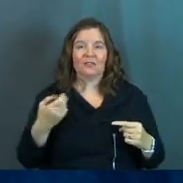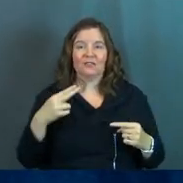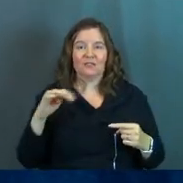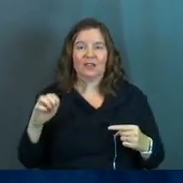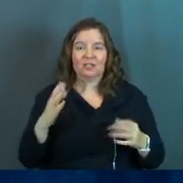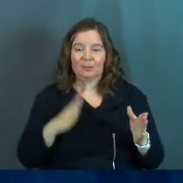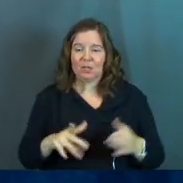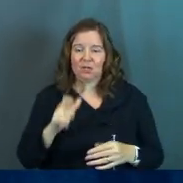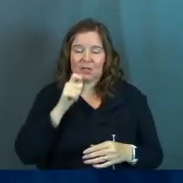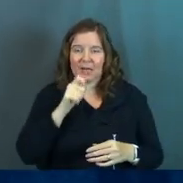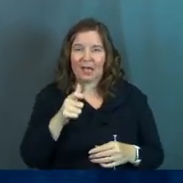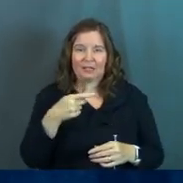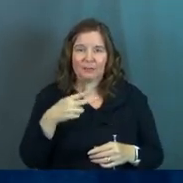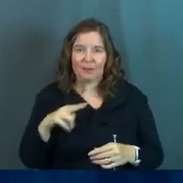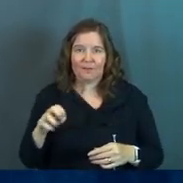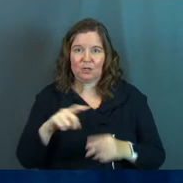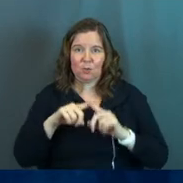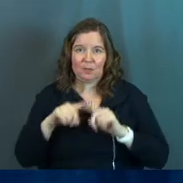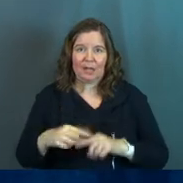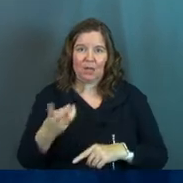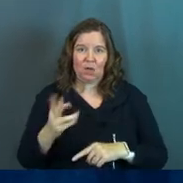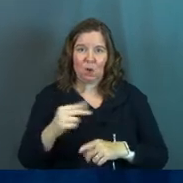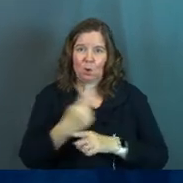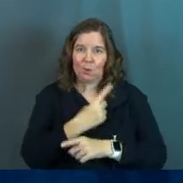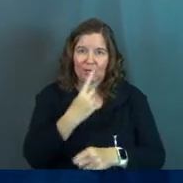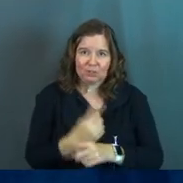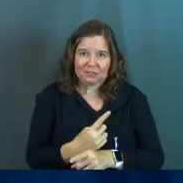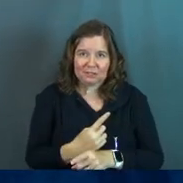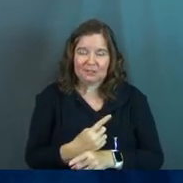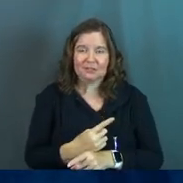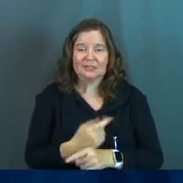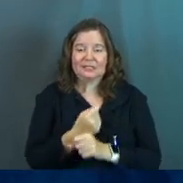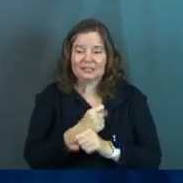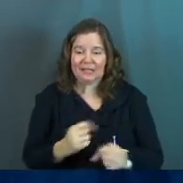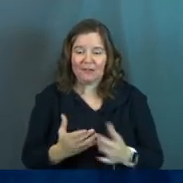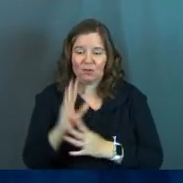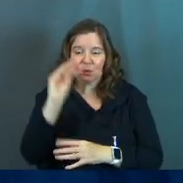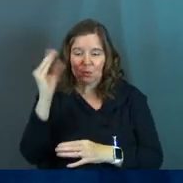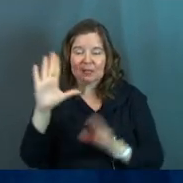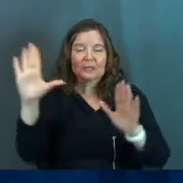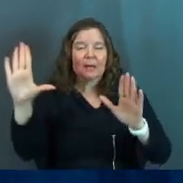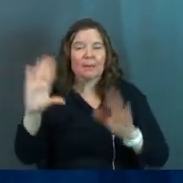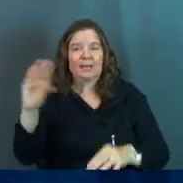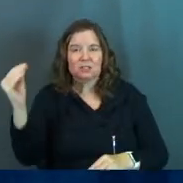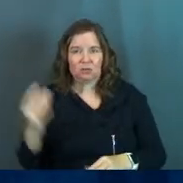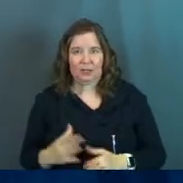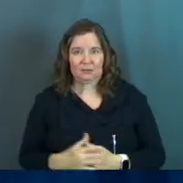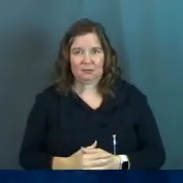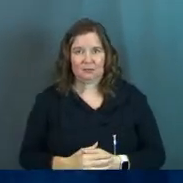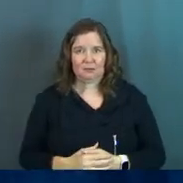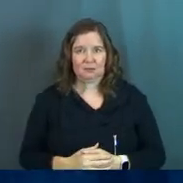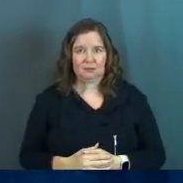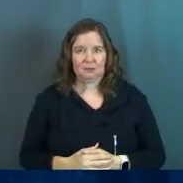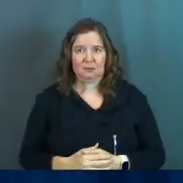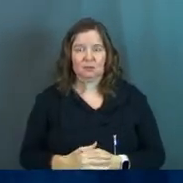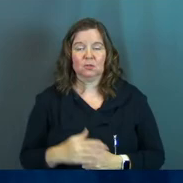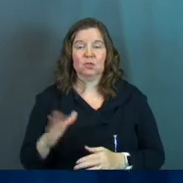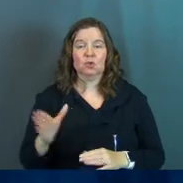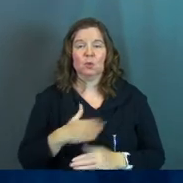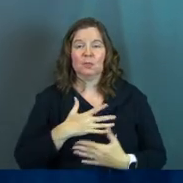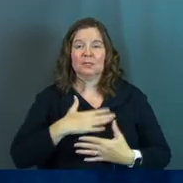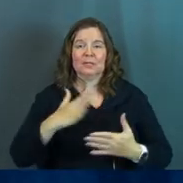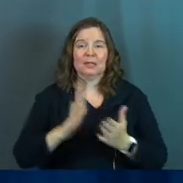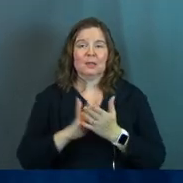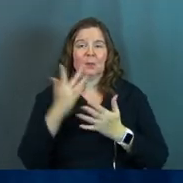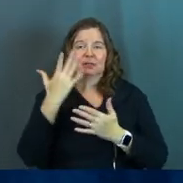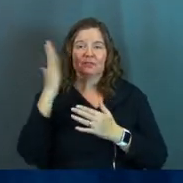plan. You're not to be a Pharisee relying on your own righteousness. Saved by grace, amazing grace. You will sing the